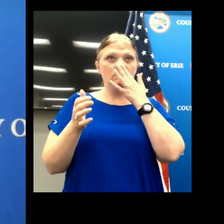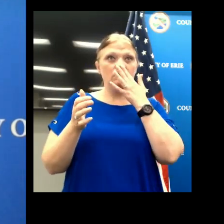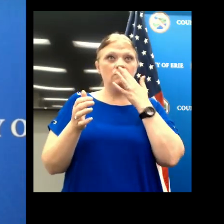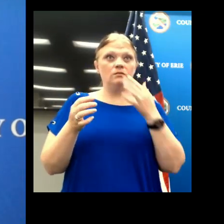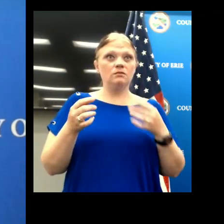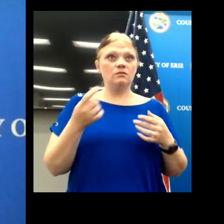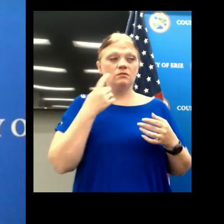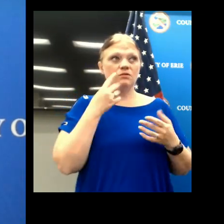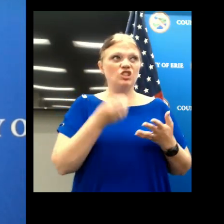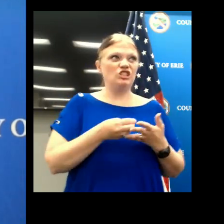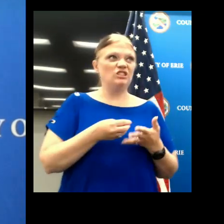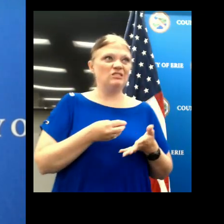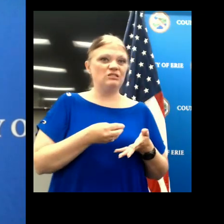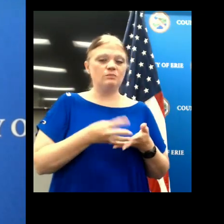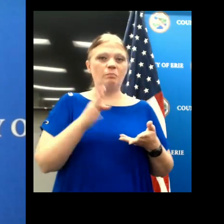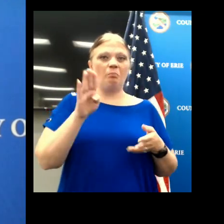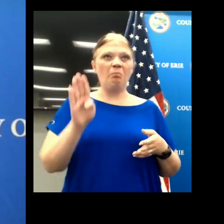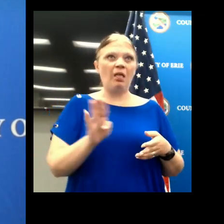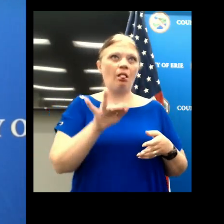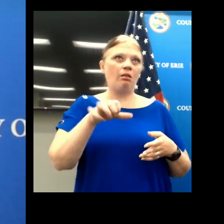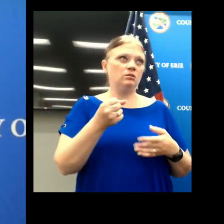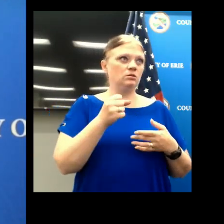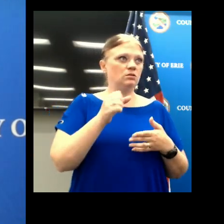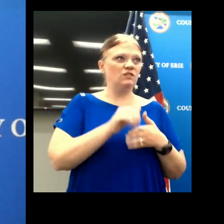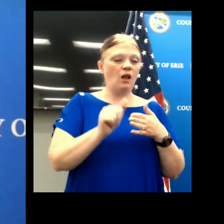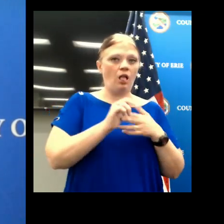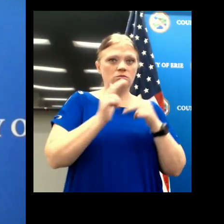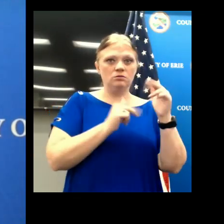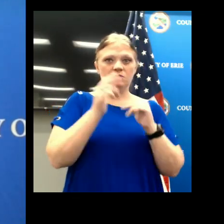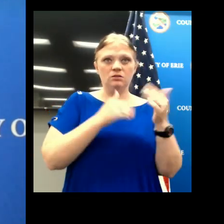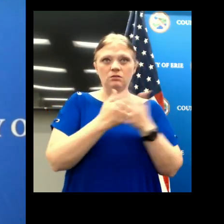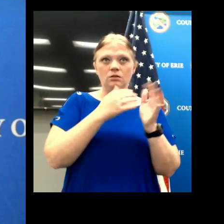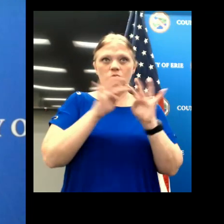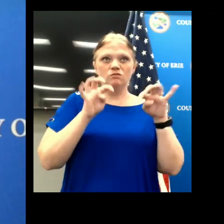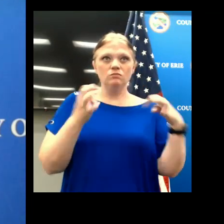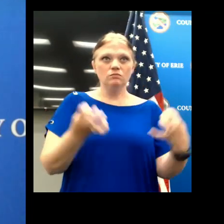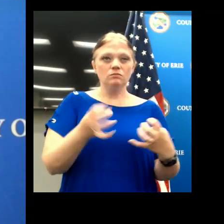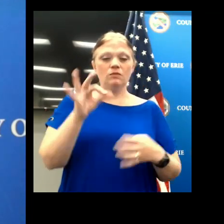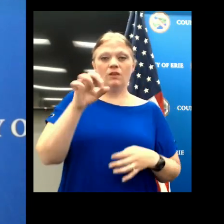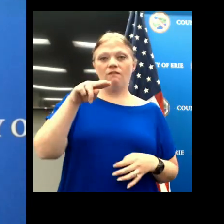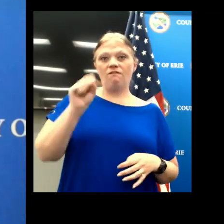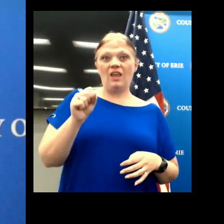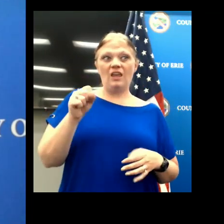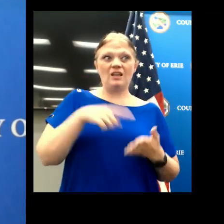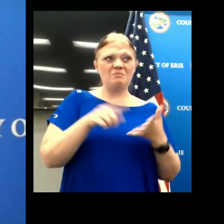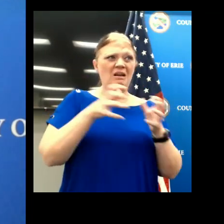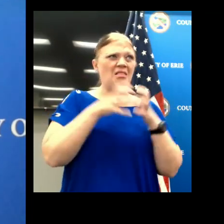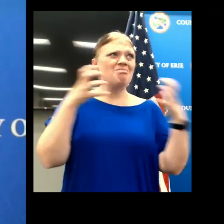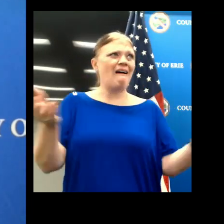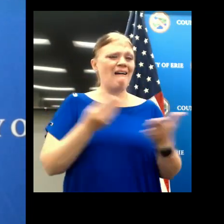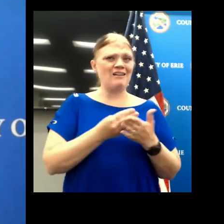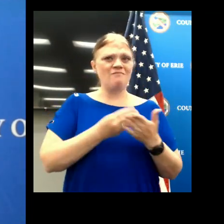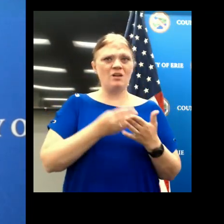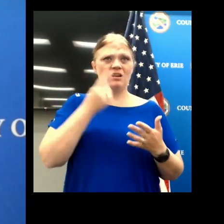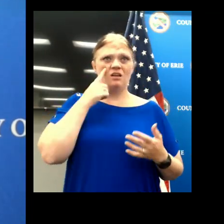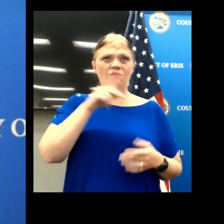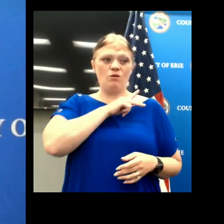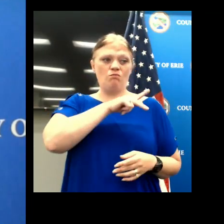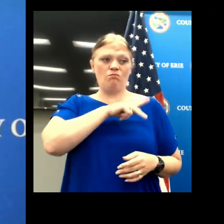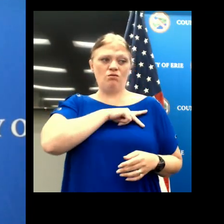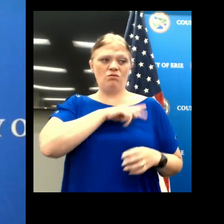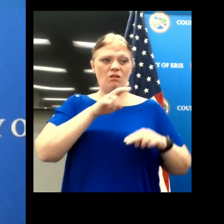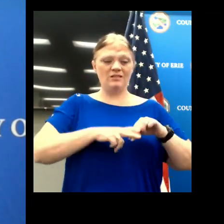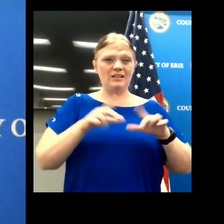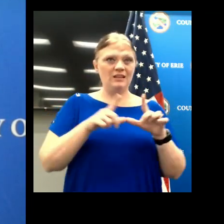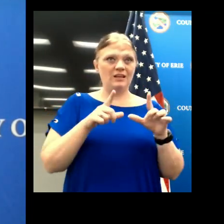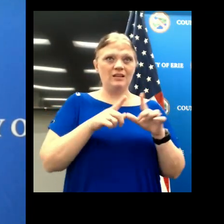spent billions to build that new stadium. And fans paid lots of money for personal seat licenses in the right, and none of